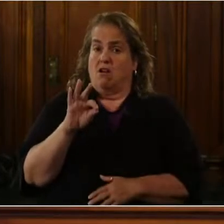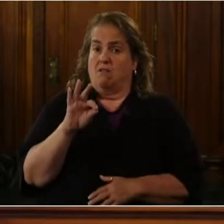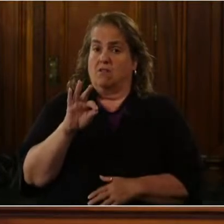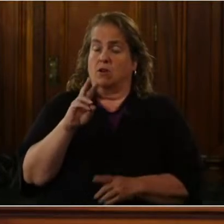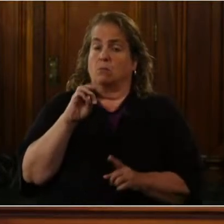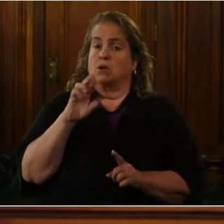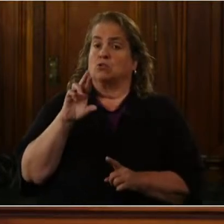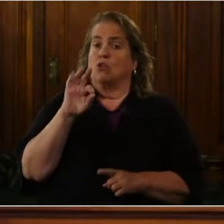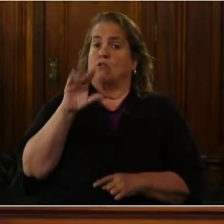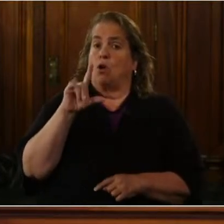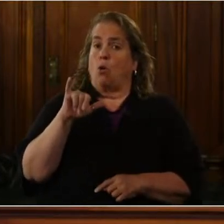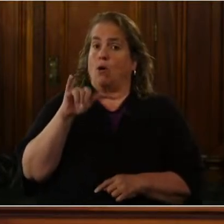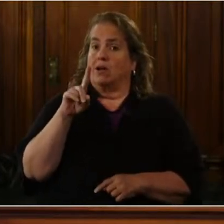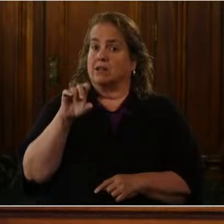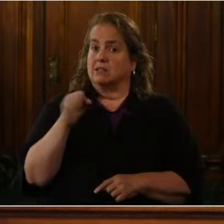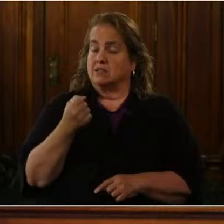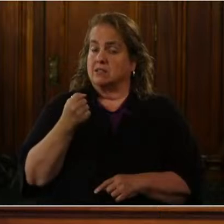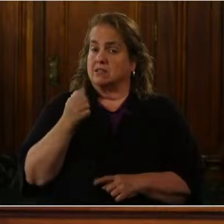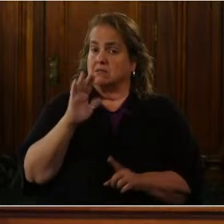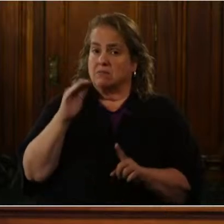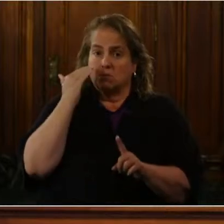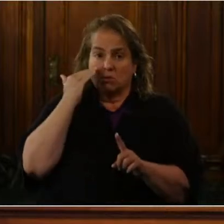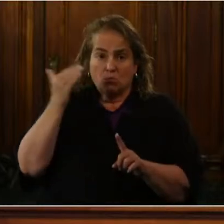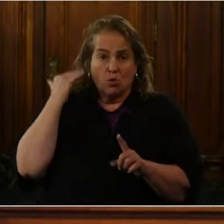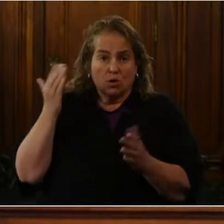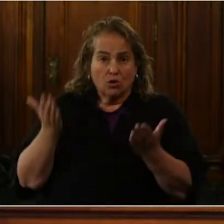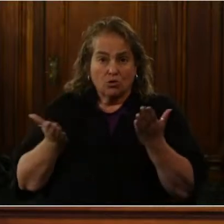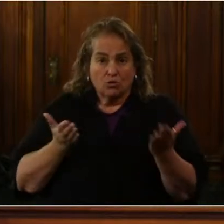Mr. Floyd's memorial